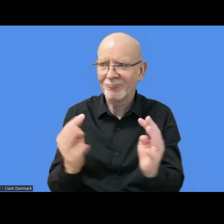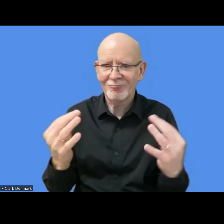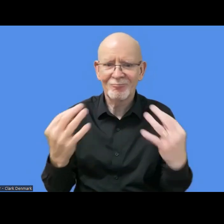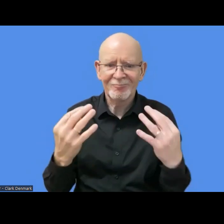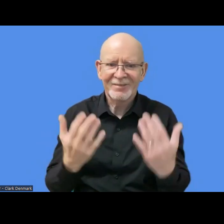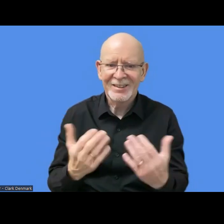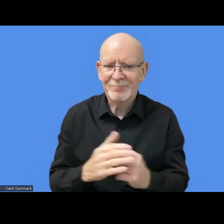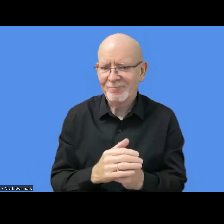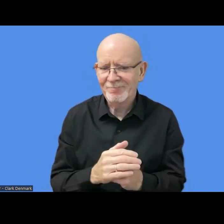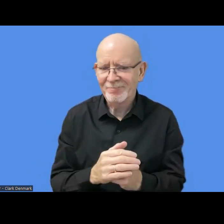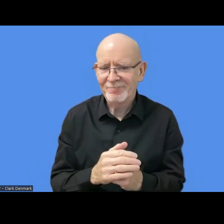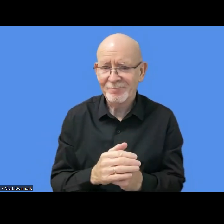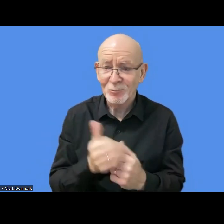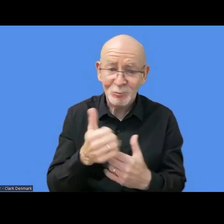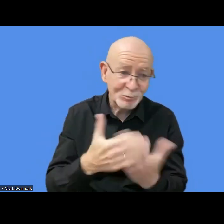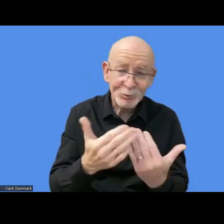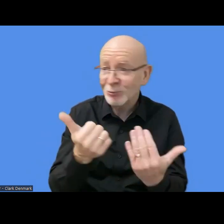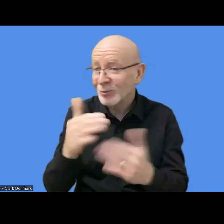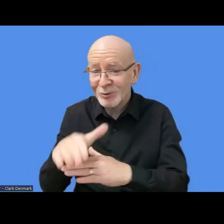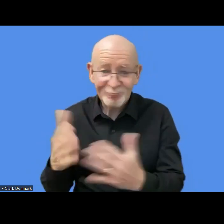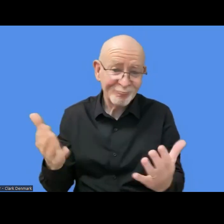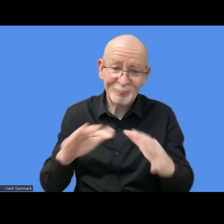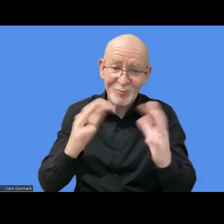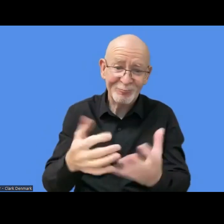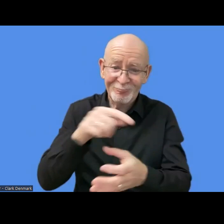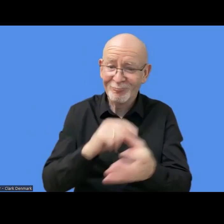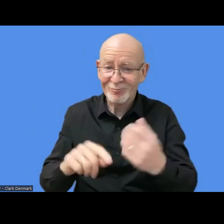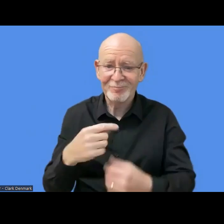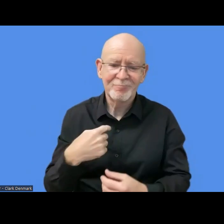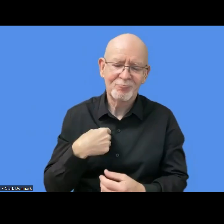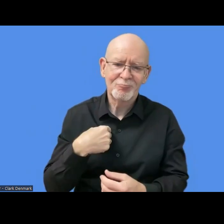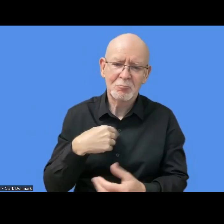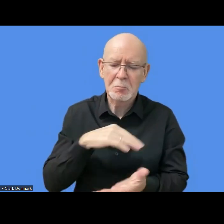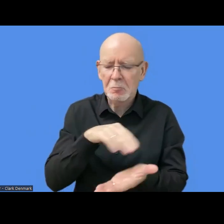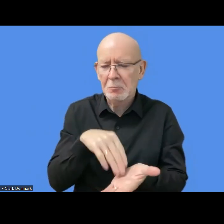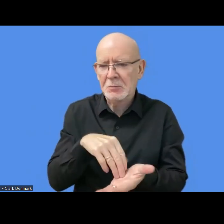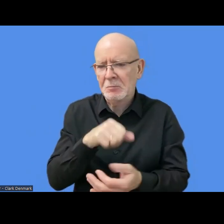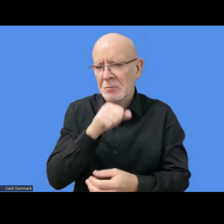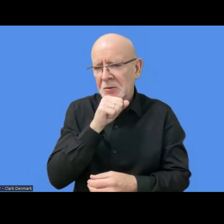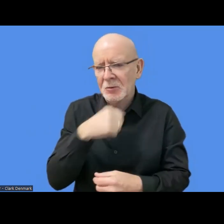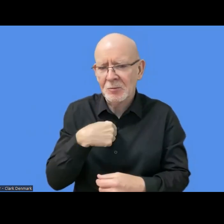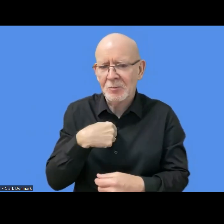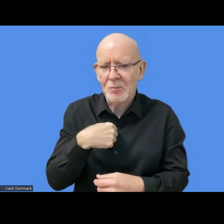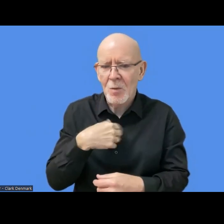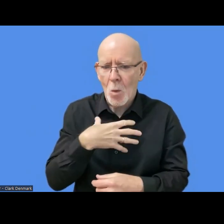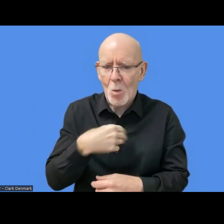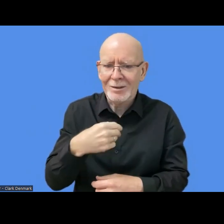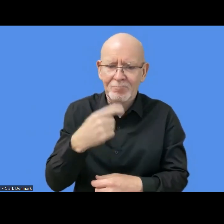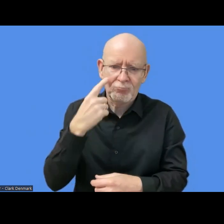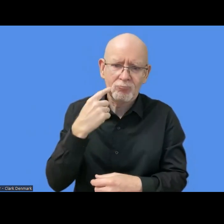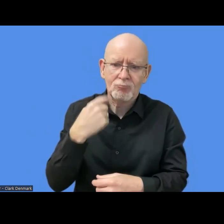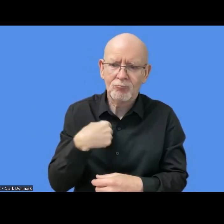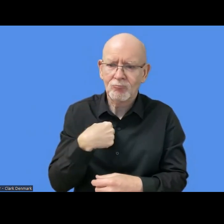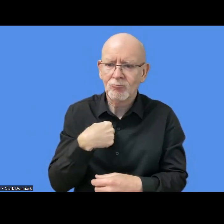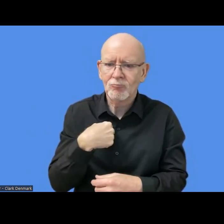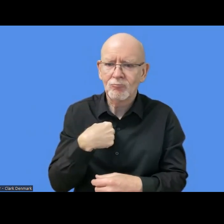webinar is about the Zero Project and how companies can nominate their good practices in the area of disability inclusive